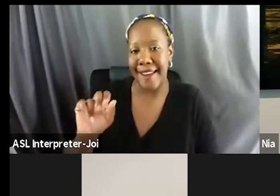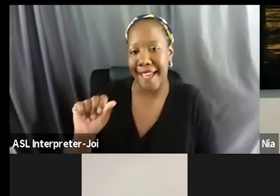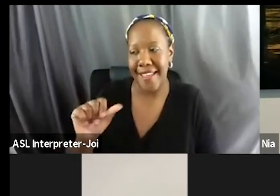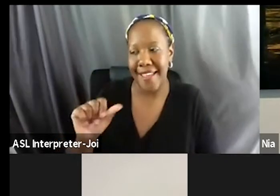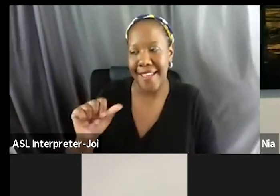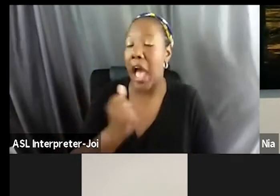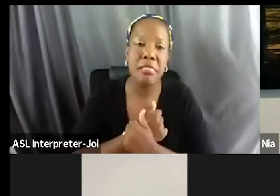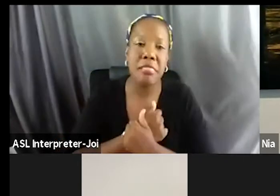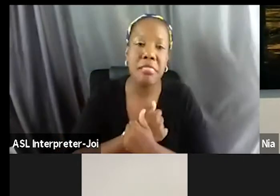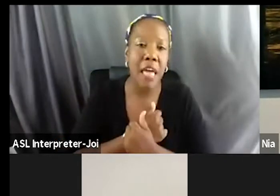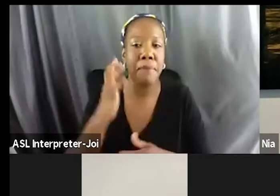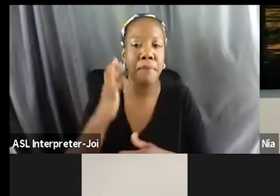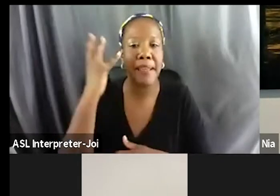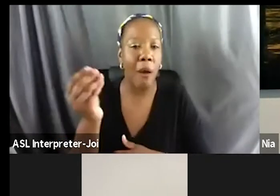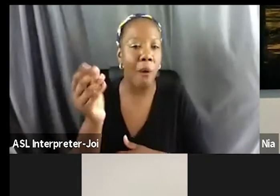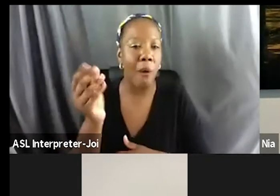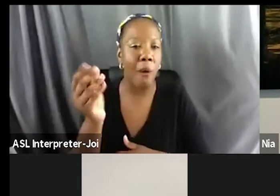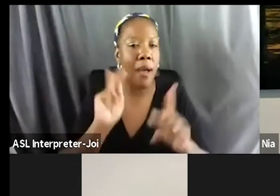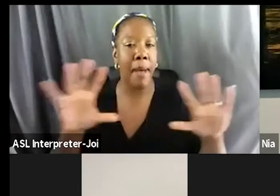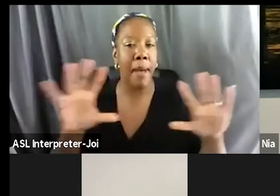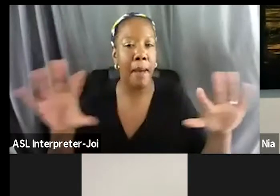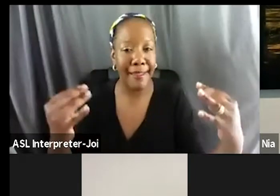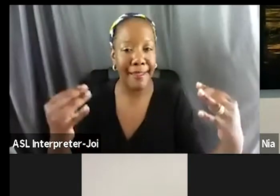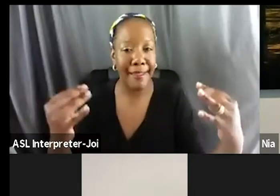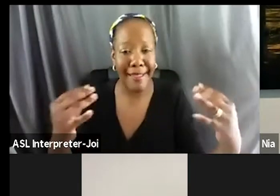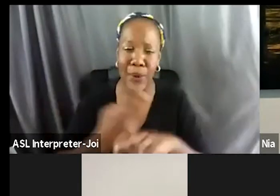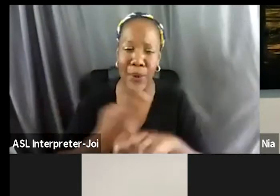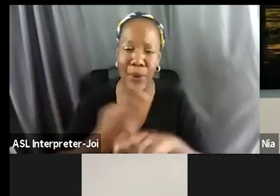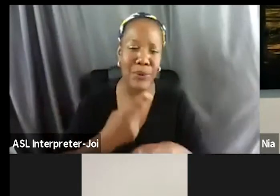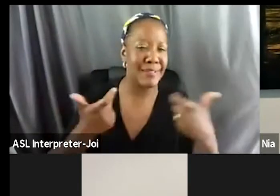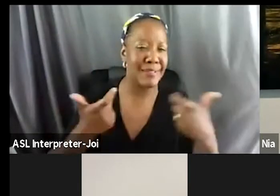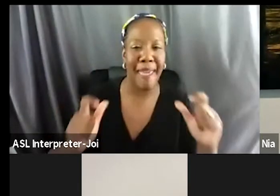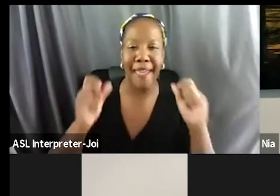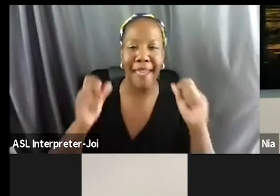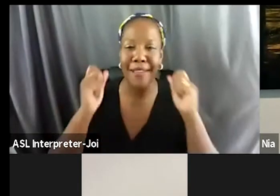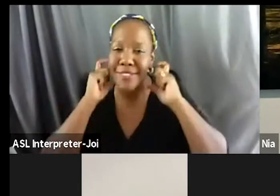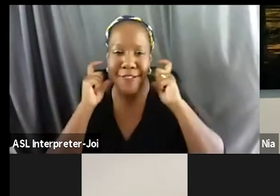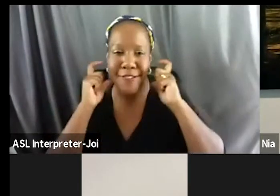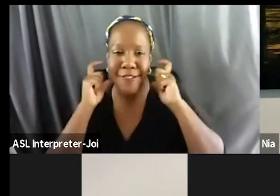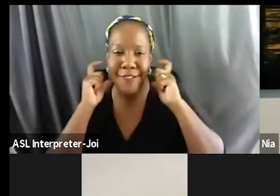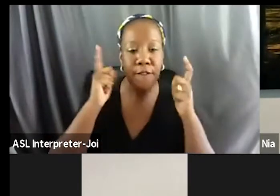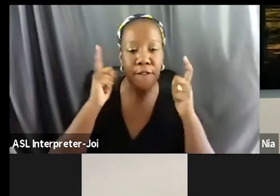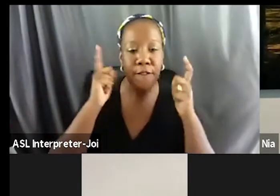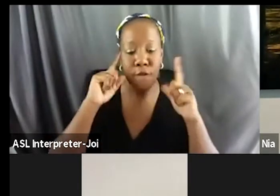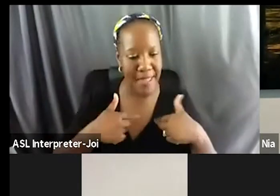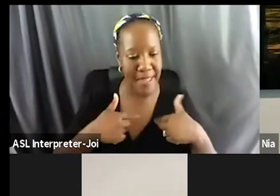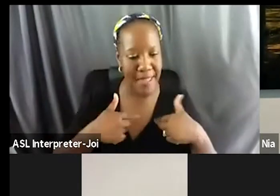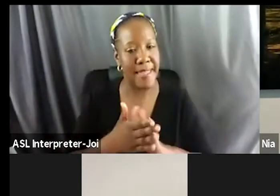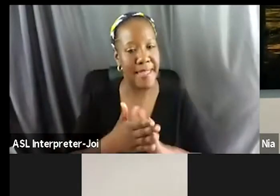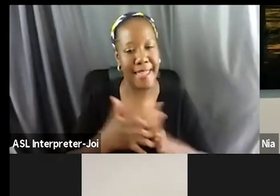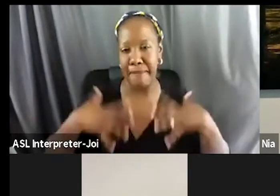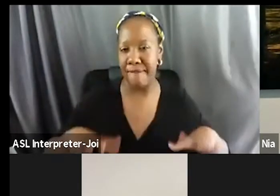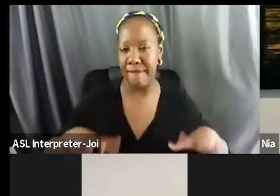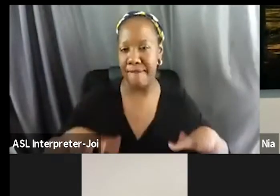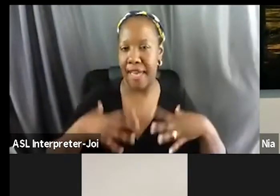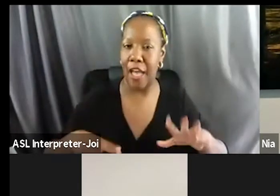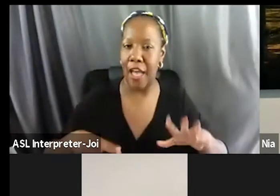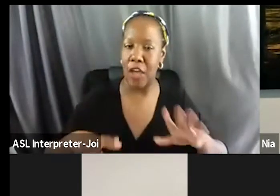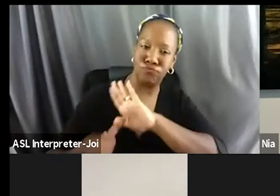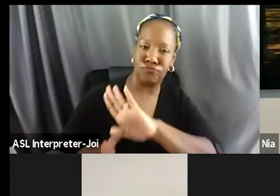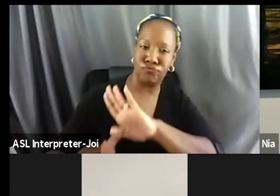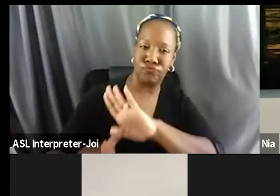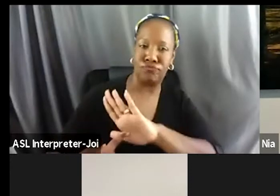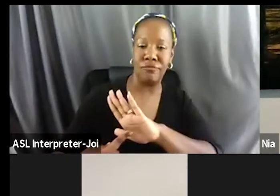these big earrings. For me, it was a fashion statement. It became a fashion statement. And then I remember, I'll say this and then pass it